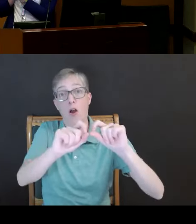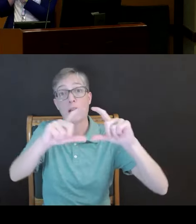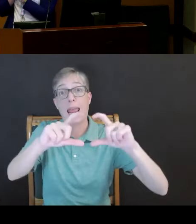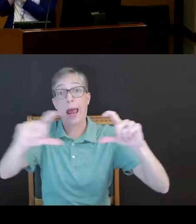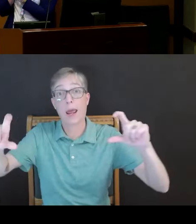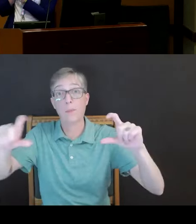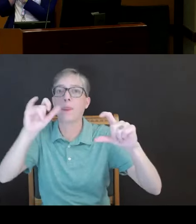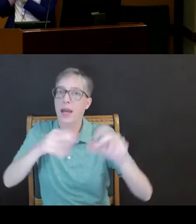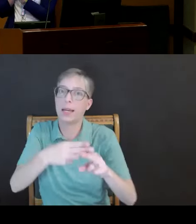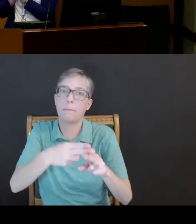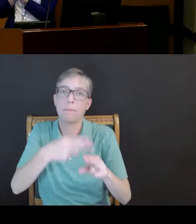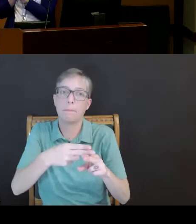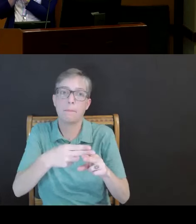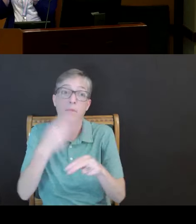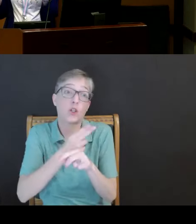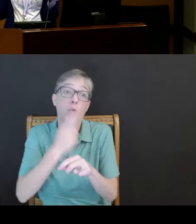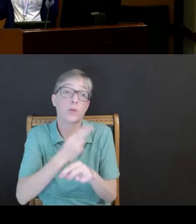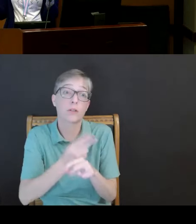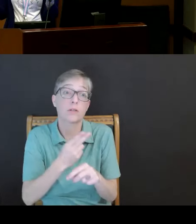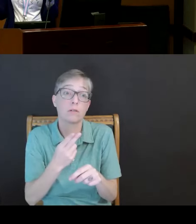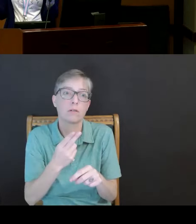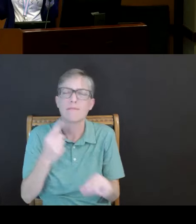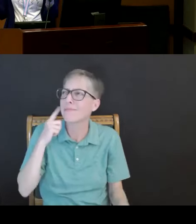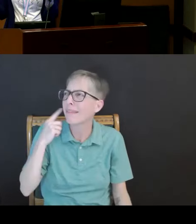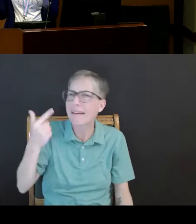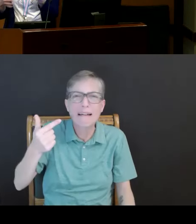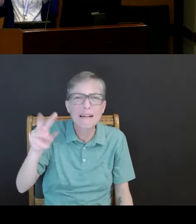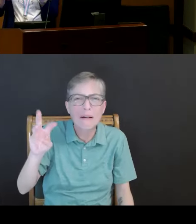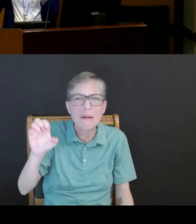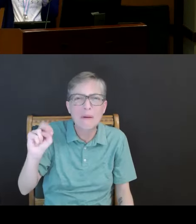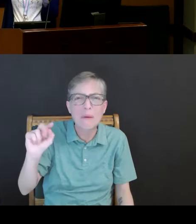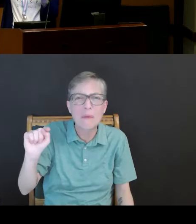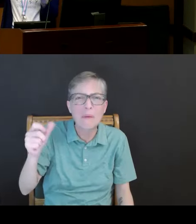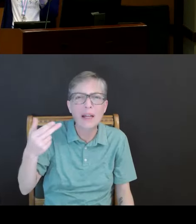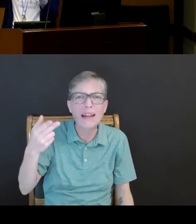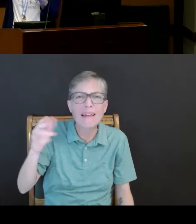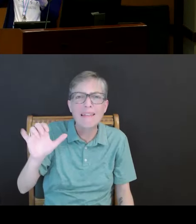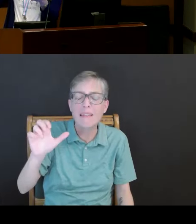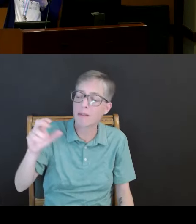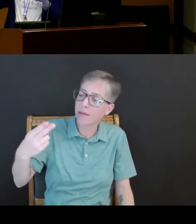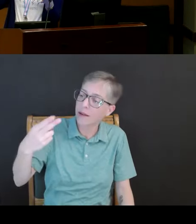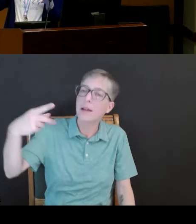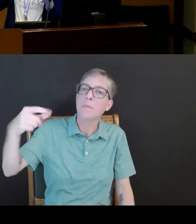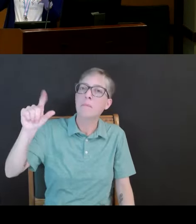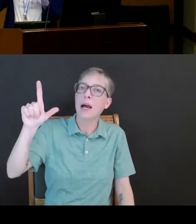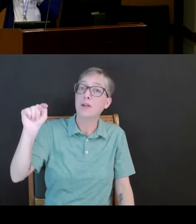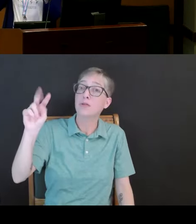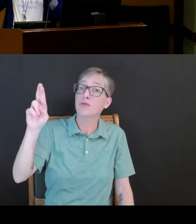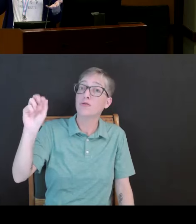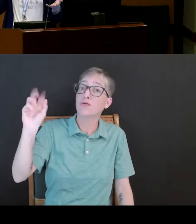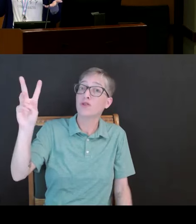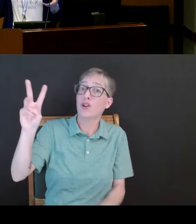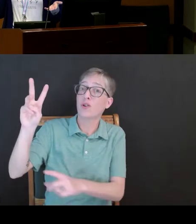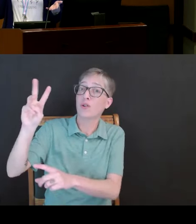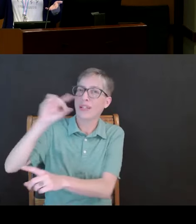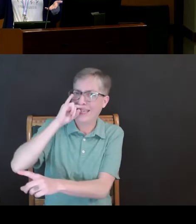what Gwyneth Paltrow's kid is Apple. Like, just because you don't register something as a name doesn't